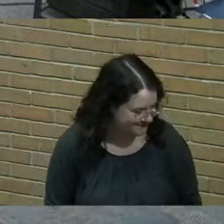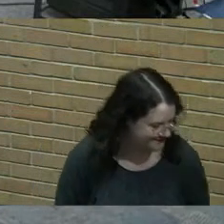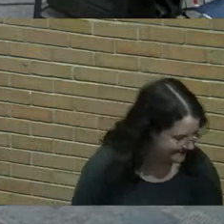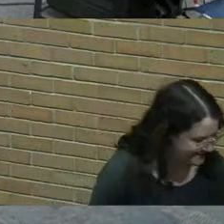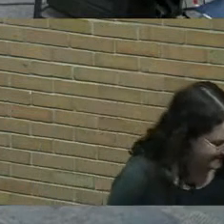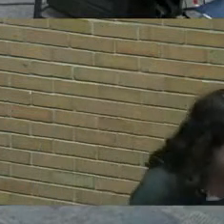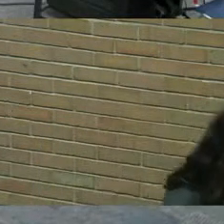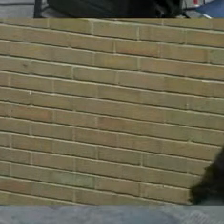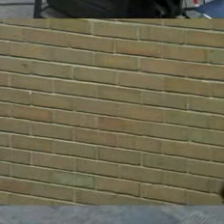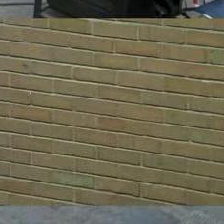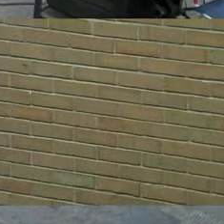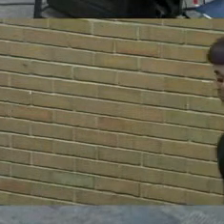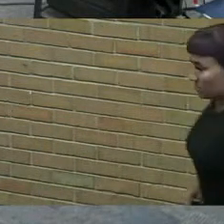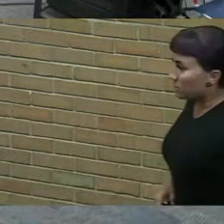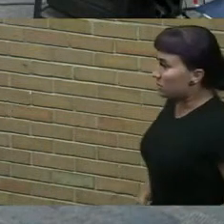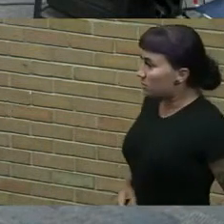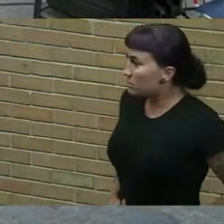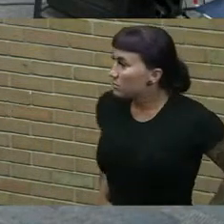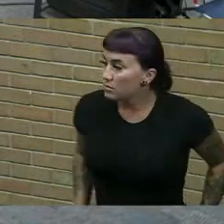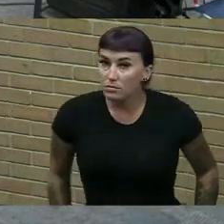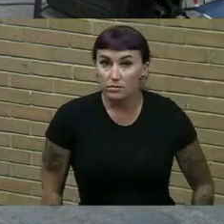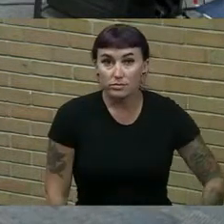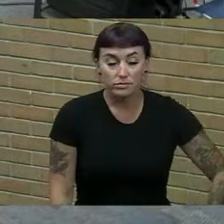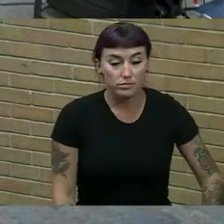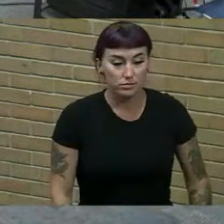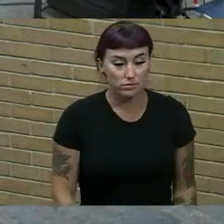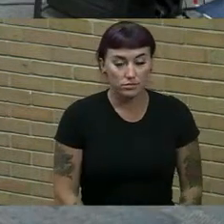Robin. Okay.